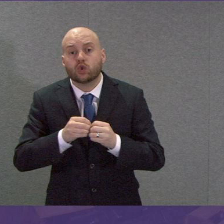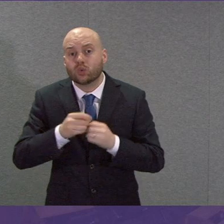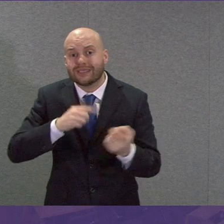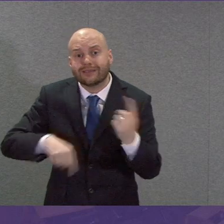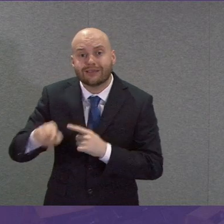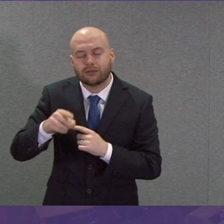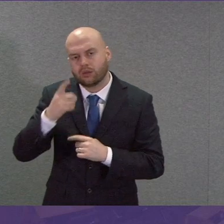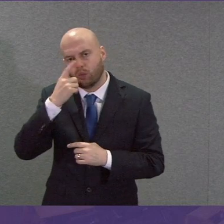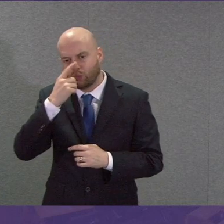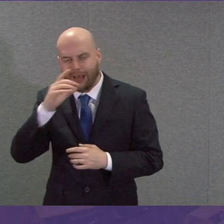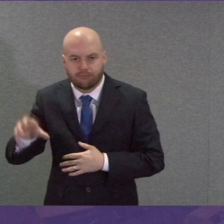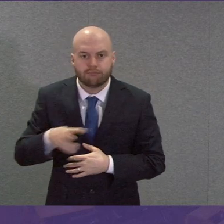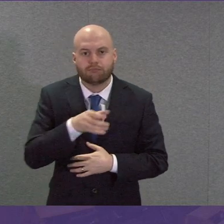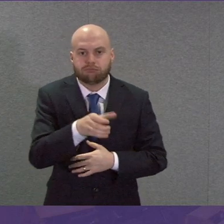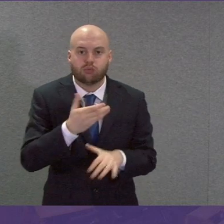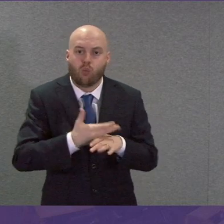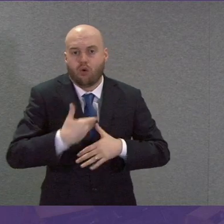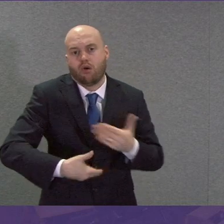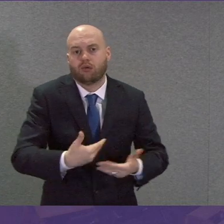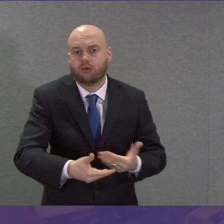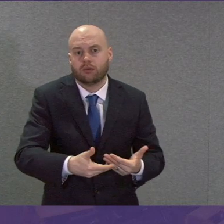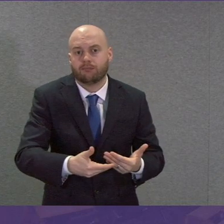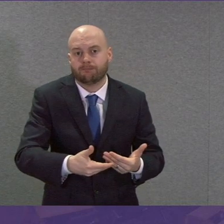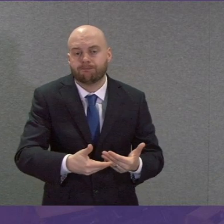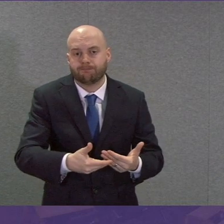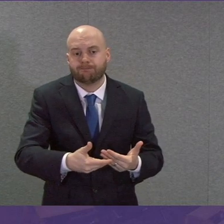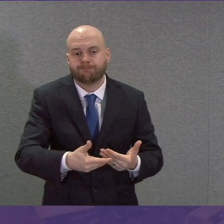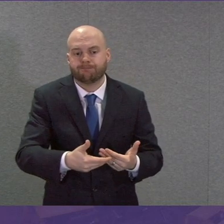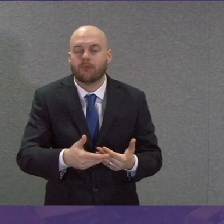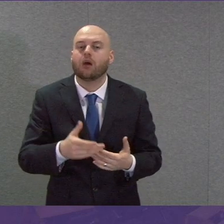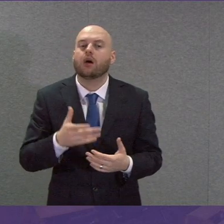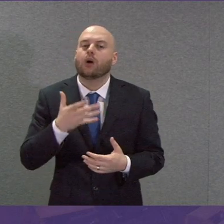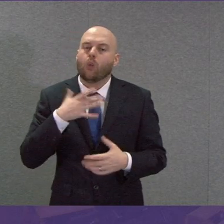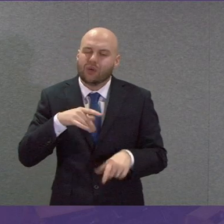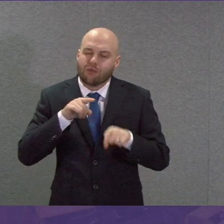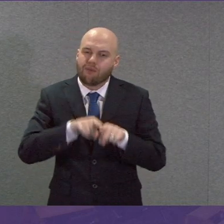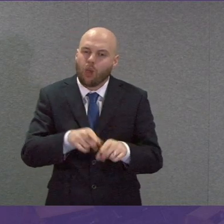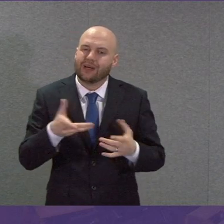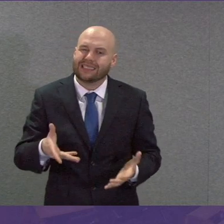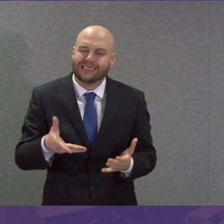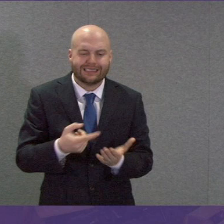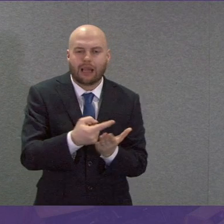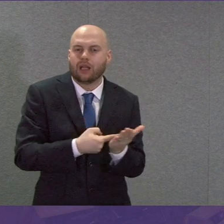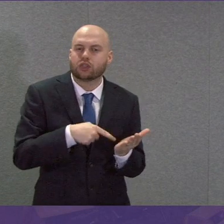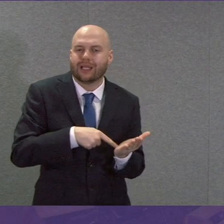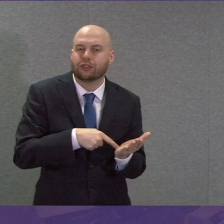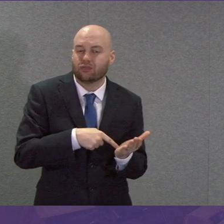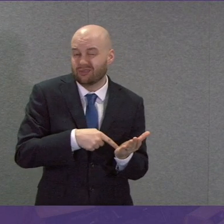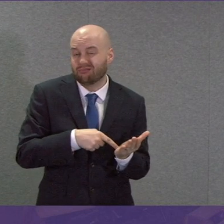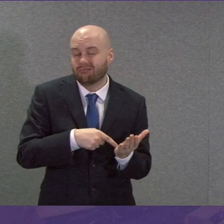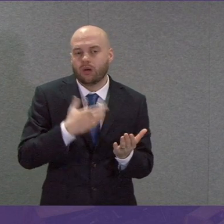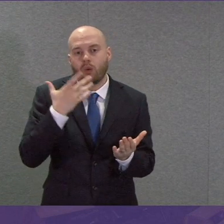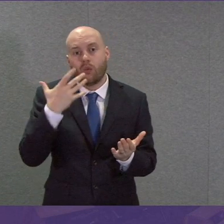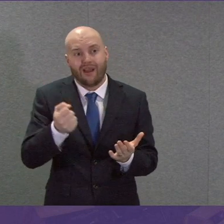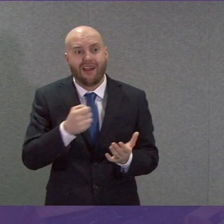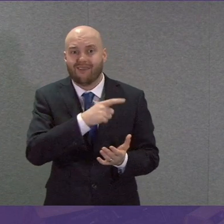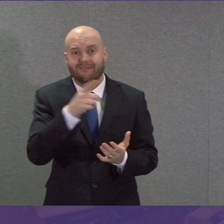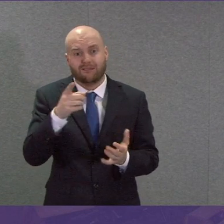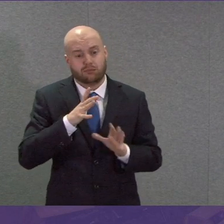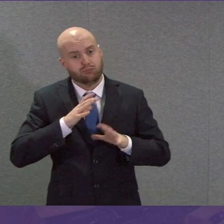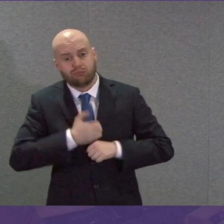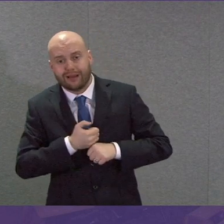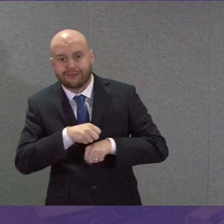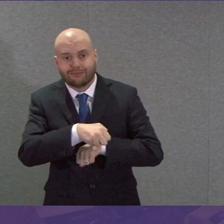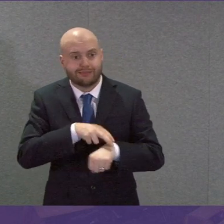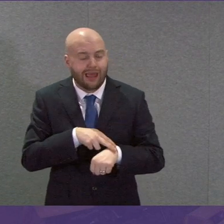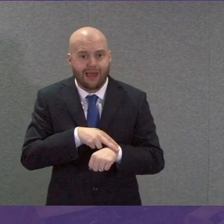certain regulatory requirements within existing legislation in order to ease the burden on staff who are in the front line of our response, enable reduction in